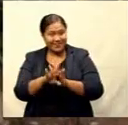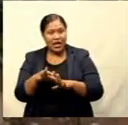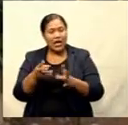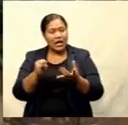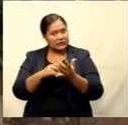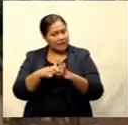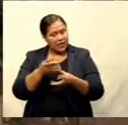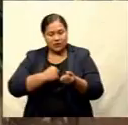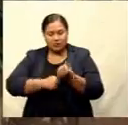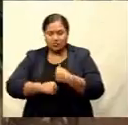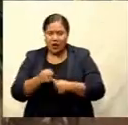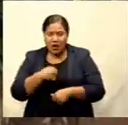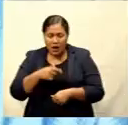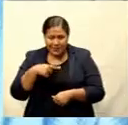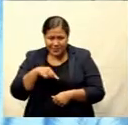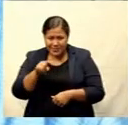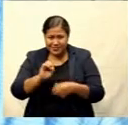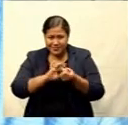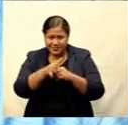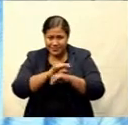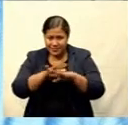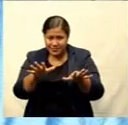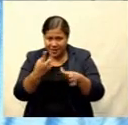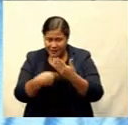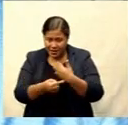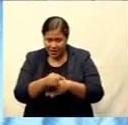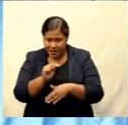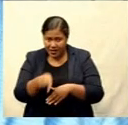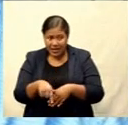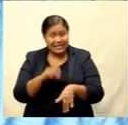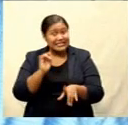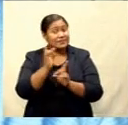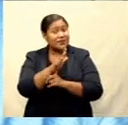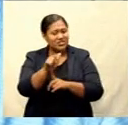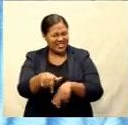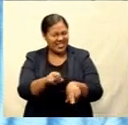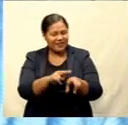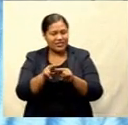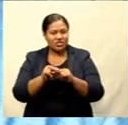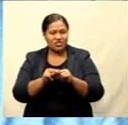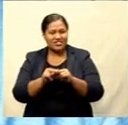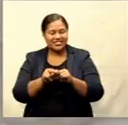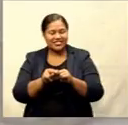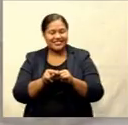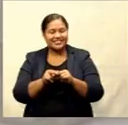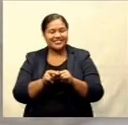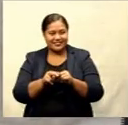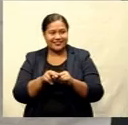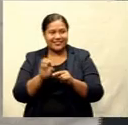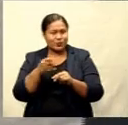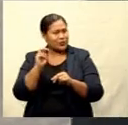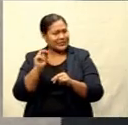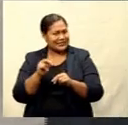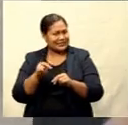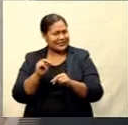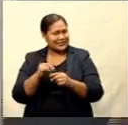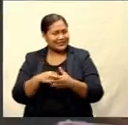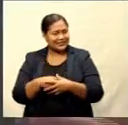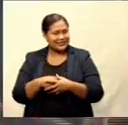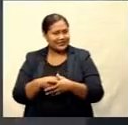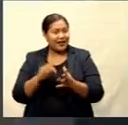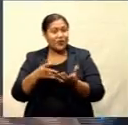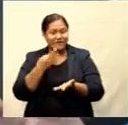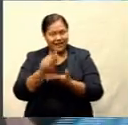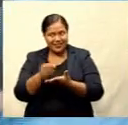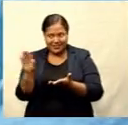struggling because of this COVID situation, and particularly here in Fiji. And there is a huge demand for